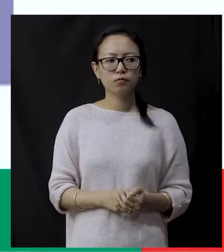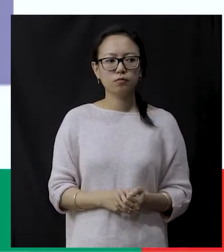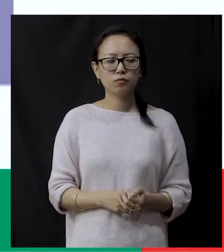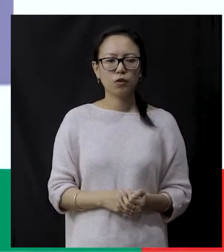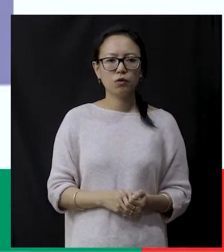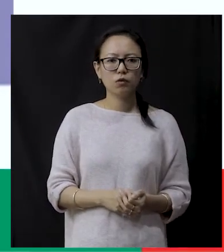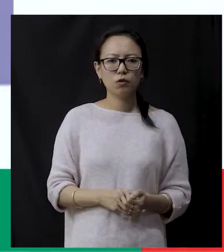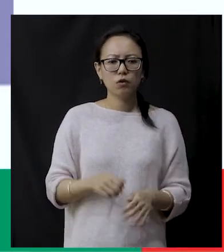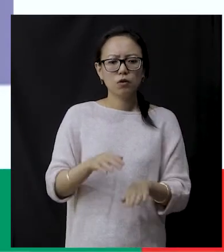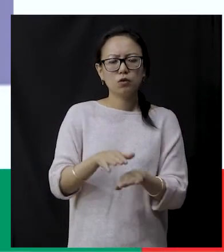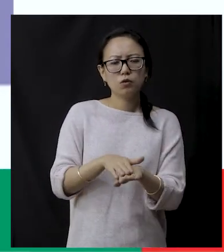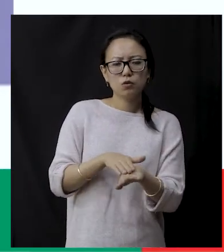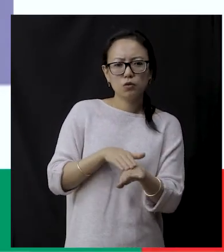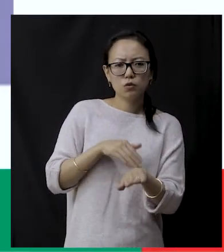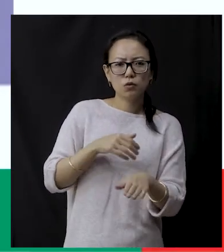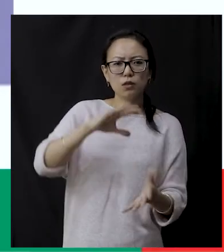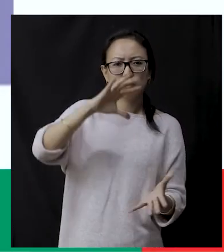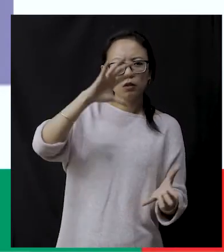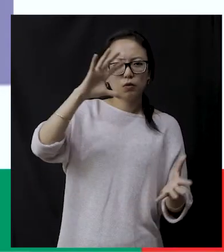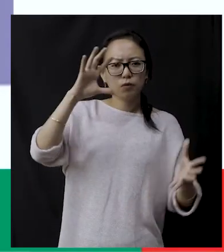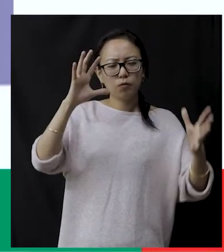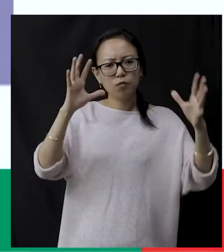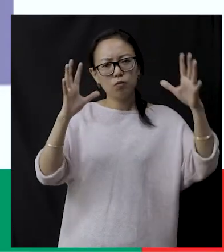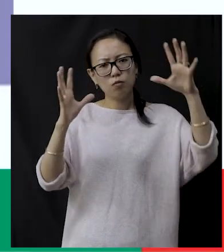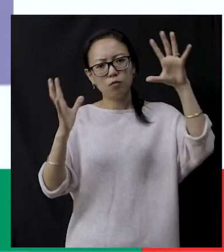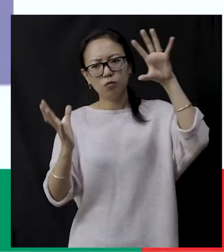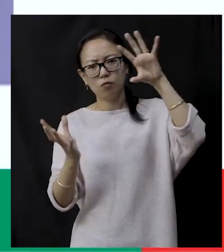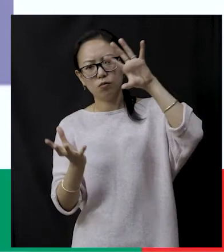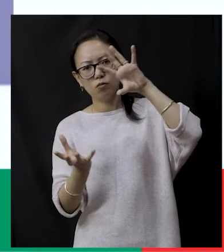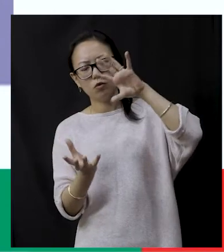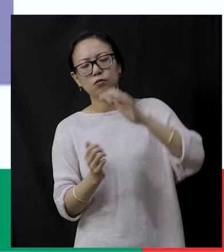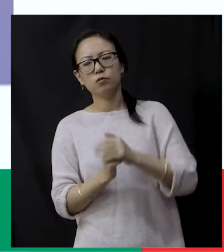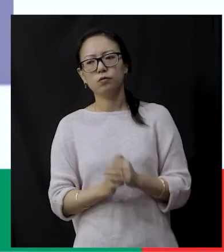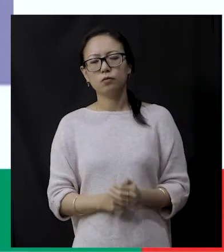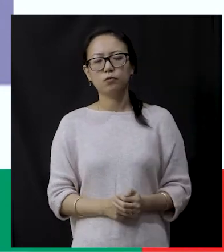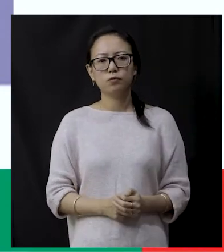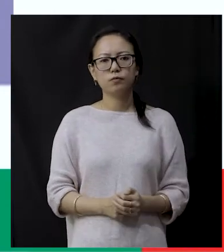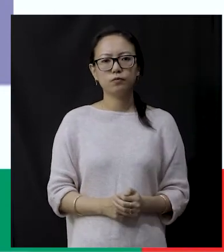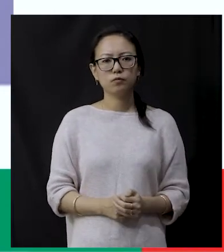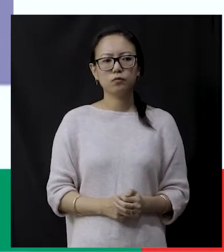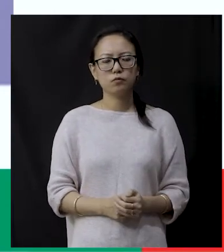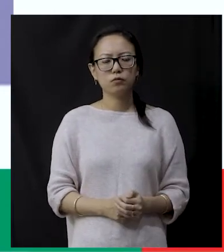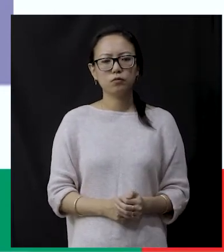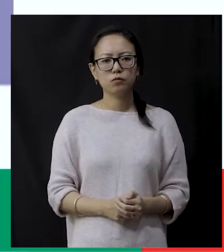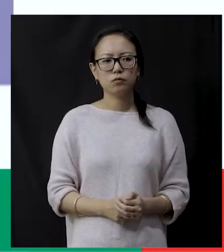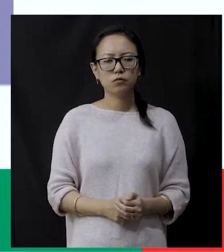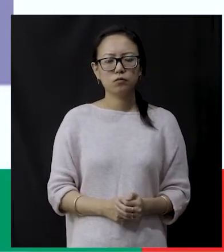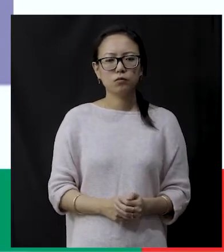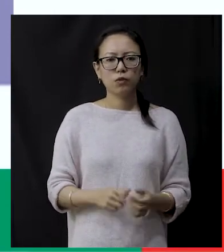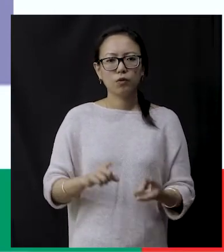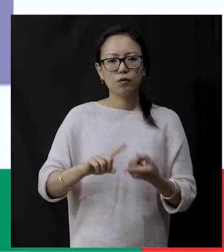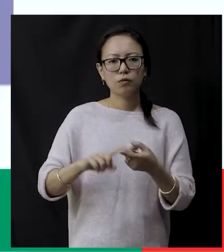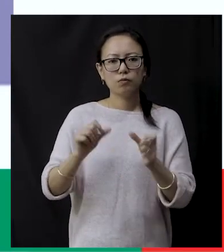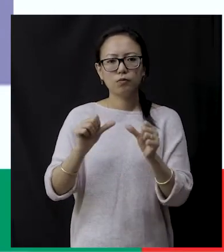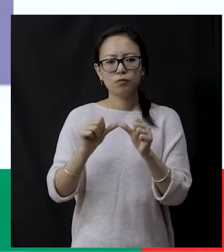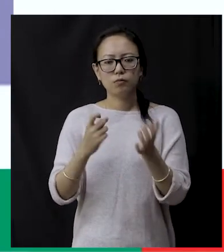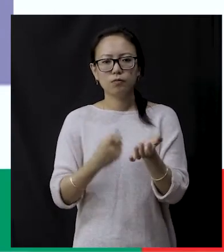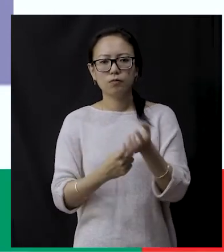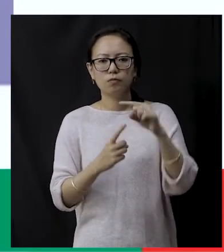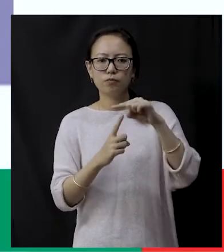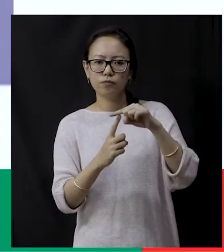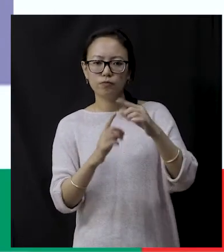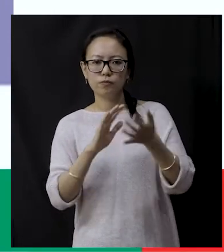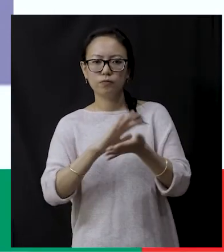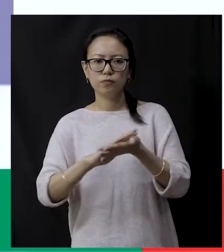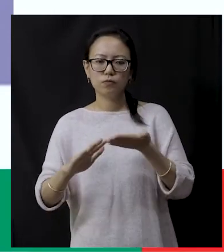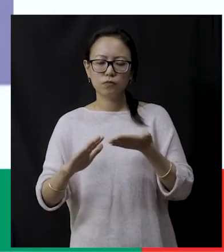So students, our Earth rotates, okay? Our Earth moves. So the